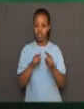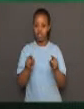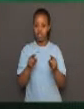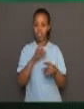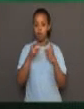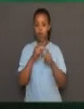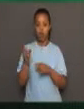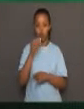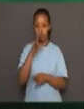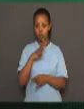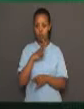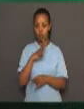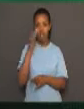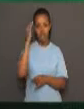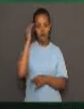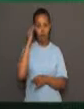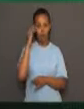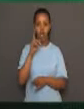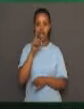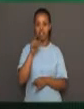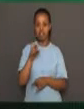a brain that is between